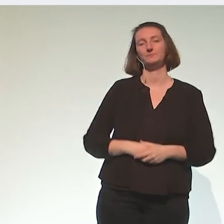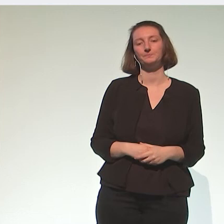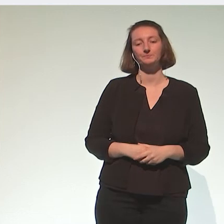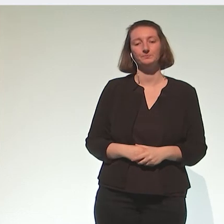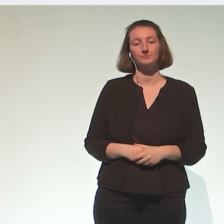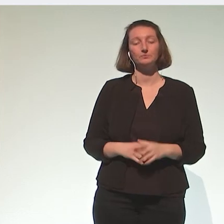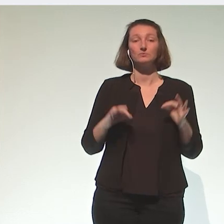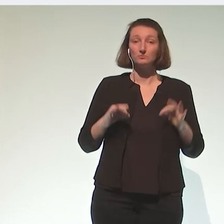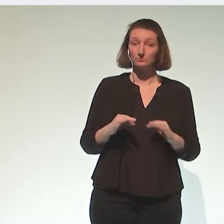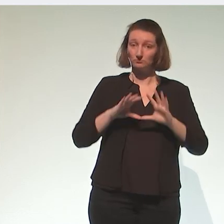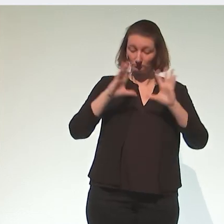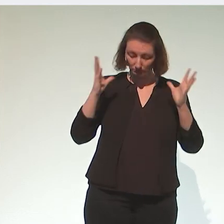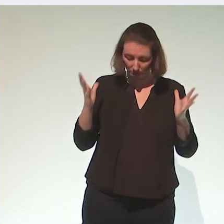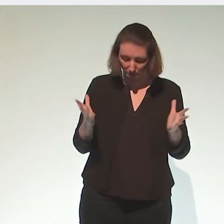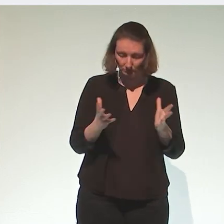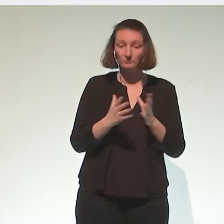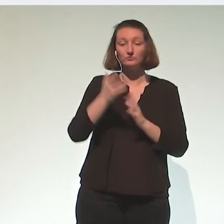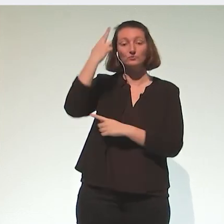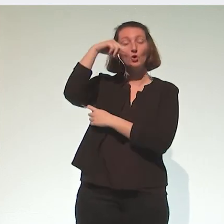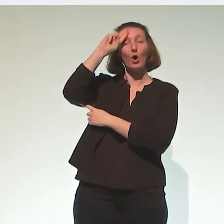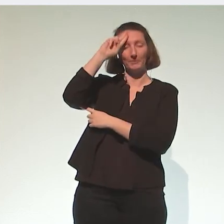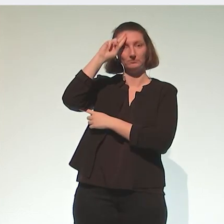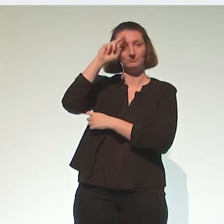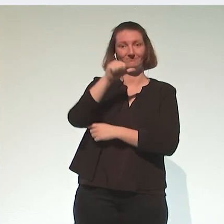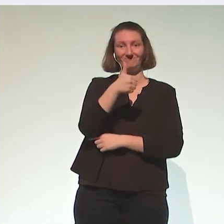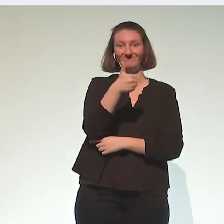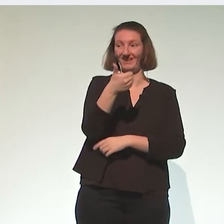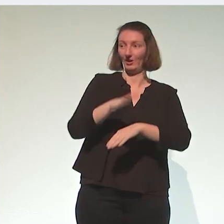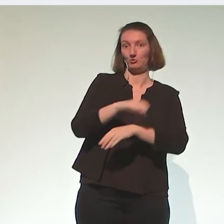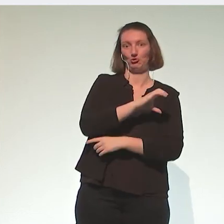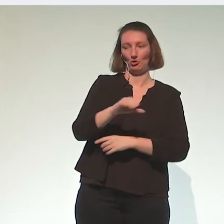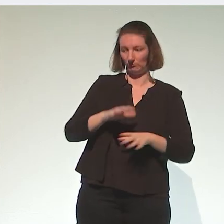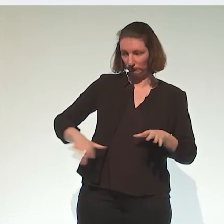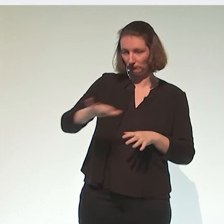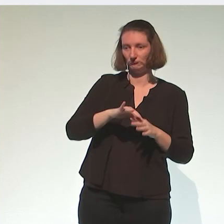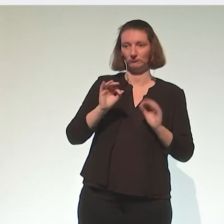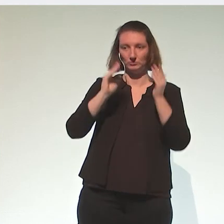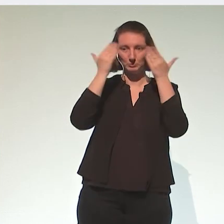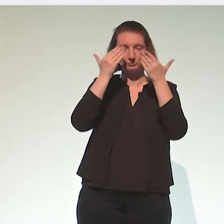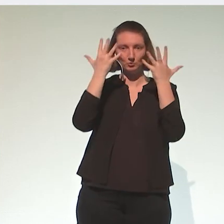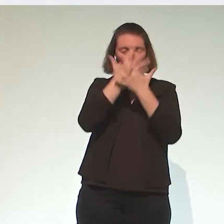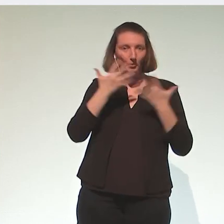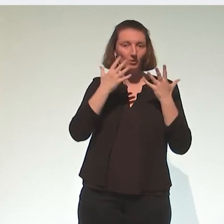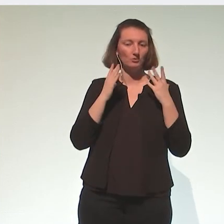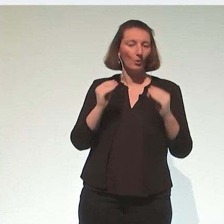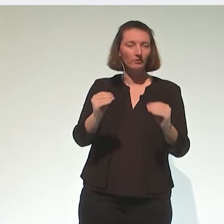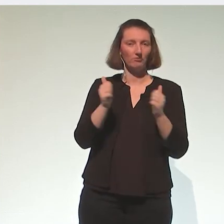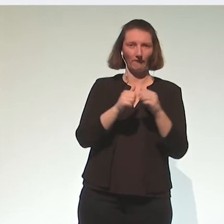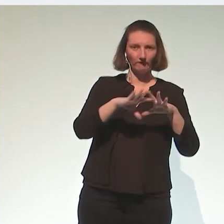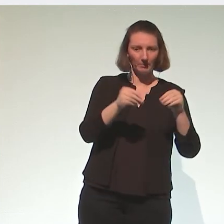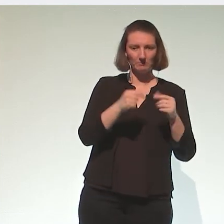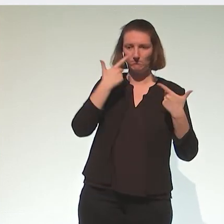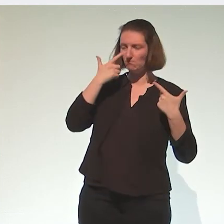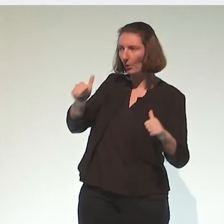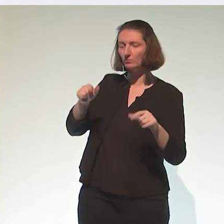absolute necessity, because 1 out of 100 Europeans, this unknown is seen in very